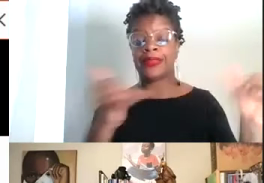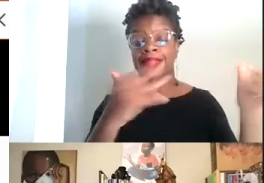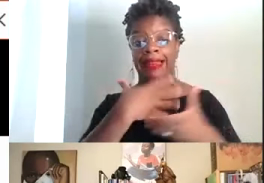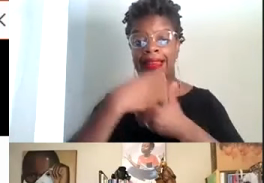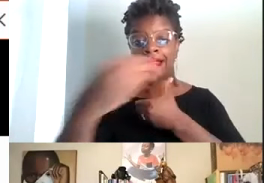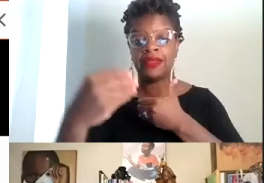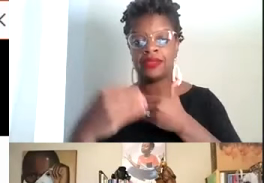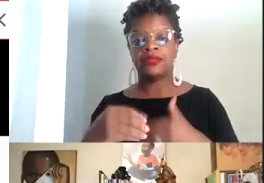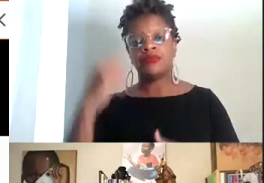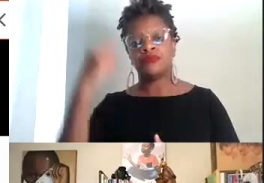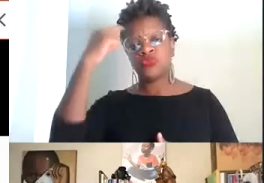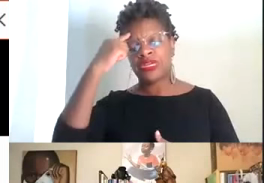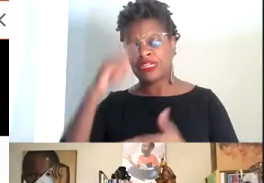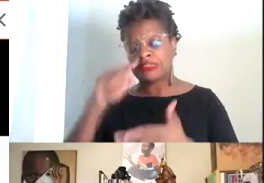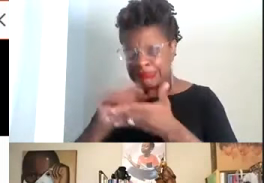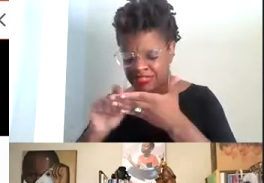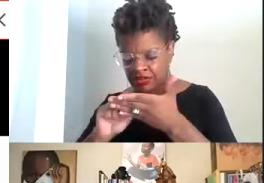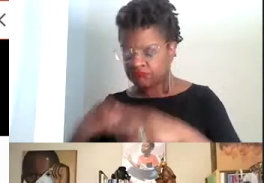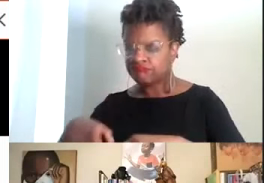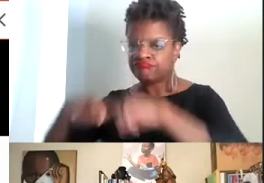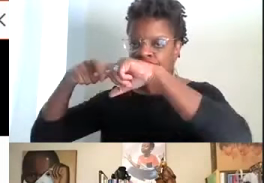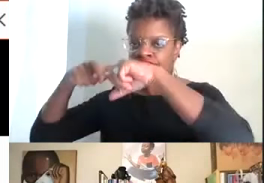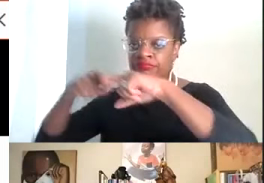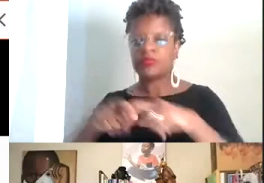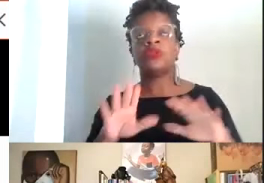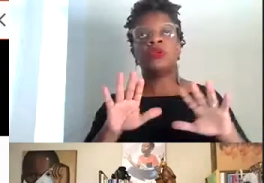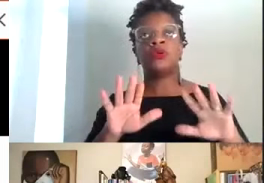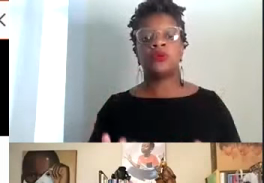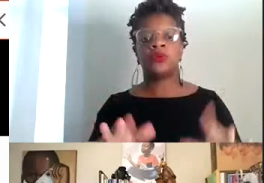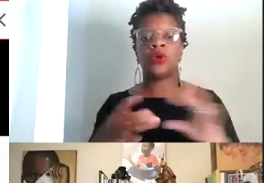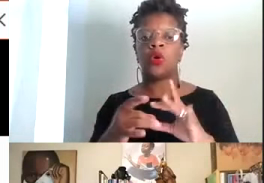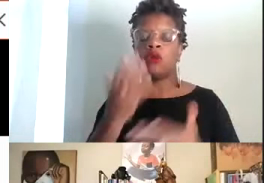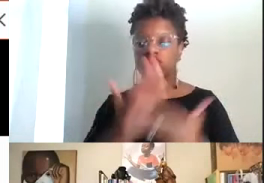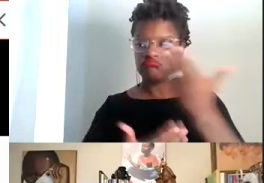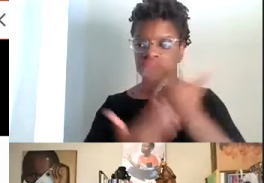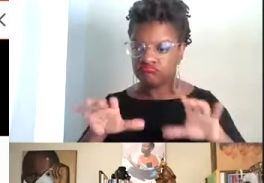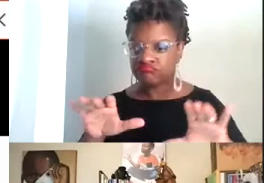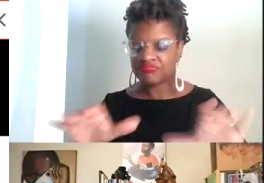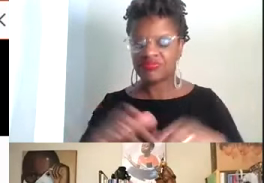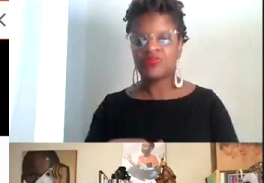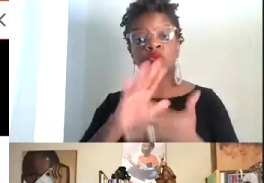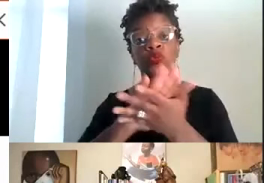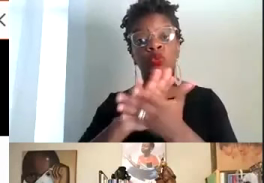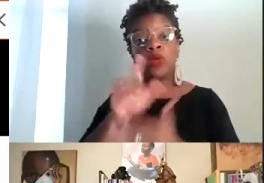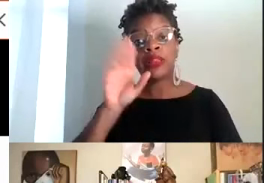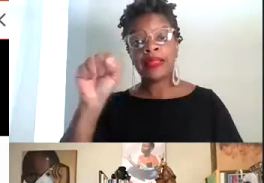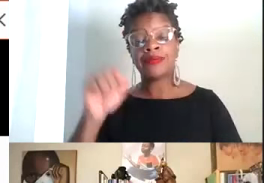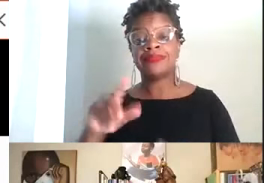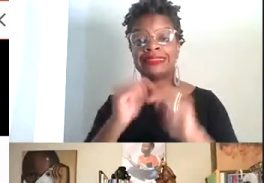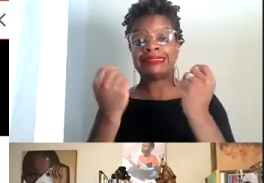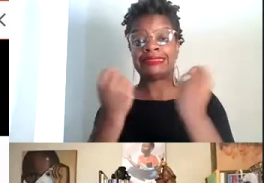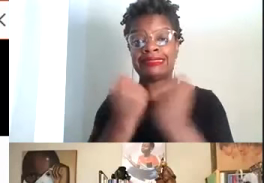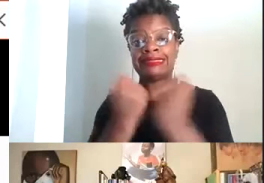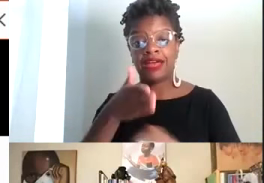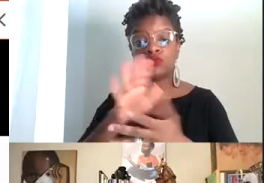breaks, field trips, hands-on experiential learning opportunities, school clubs, school teams, after school,